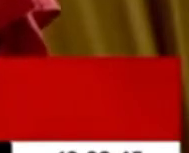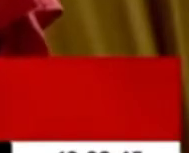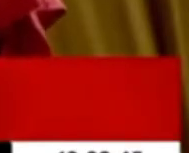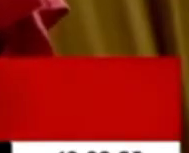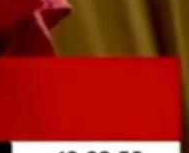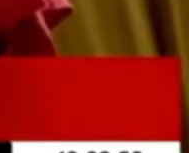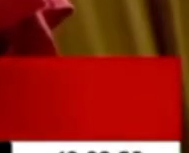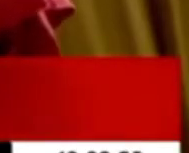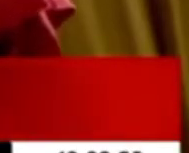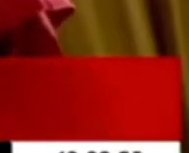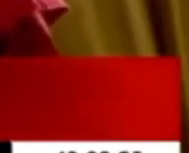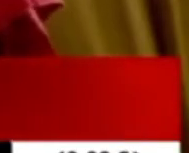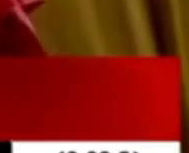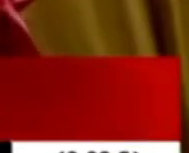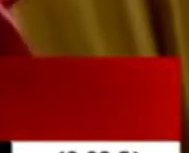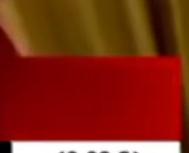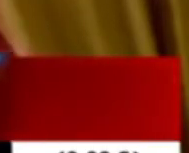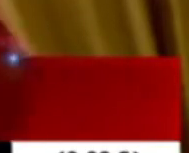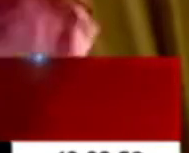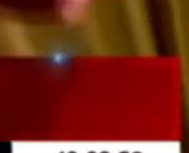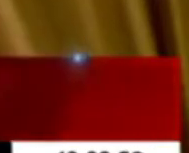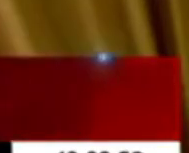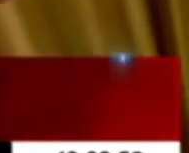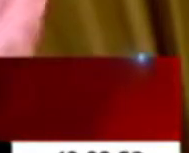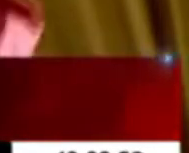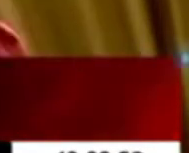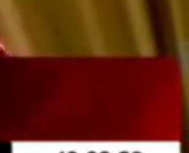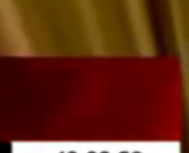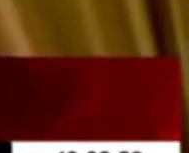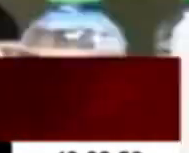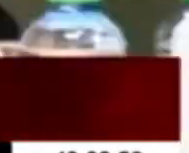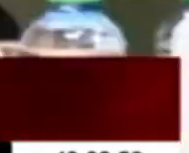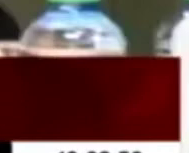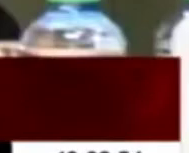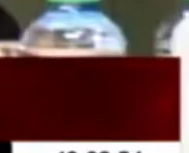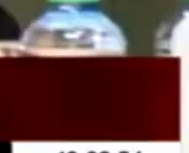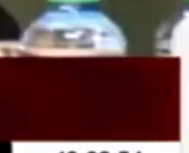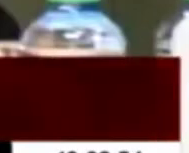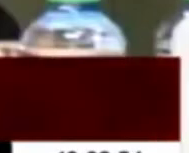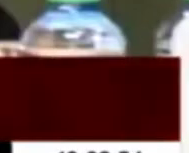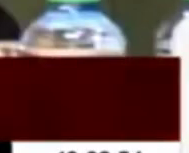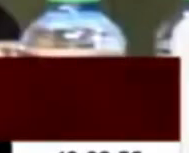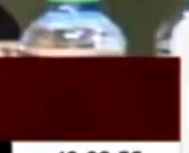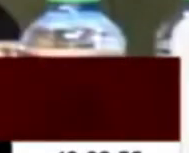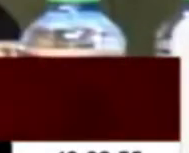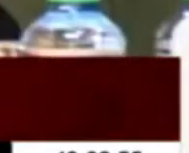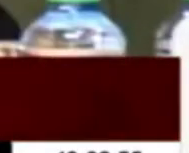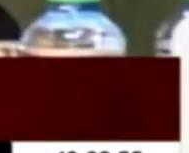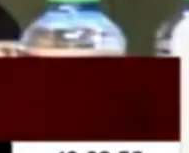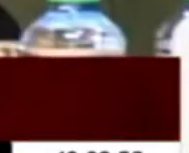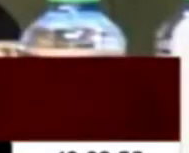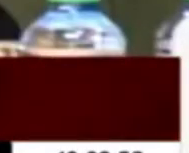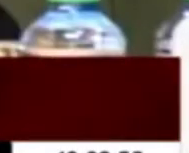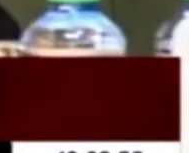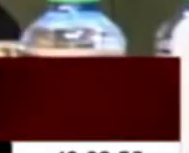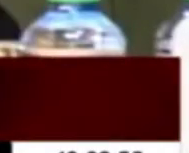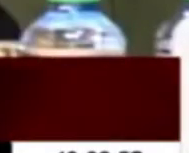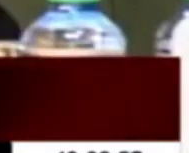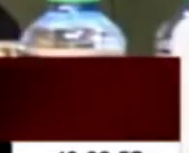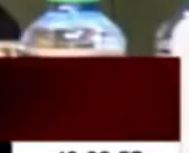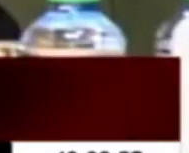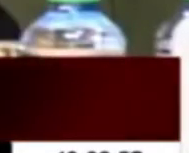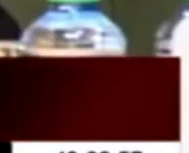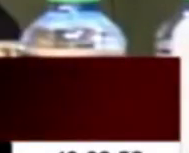earlier on. Is it Martha Koome? Is it Uhuru Kenyatta? Is it Devin D? Or is it us, the people? Who is